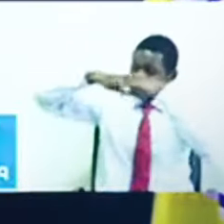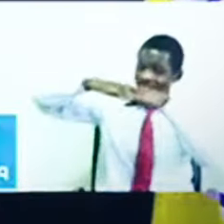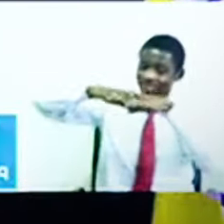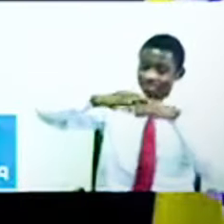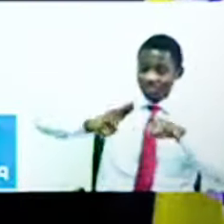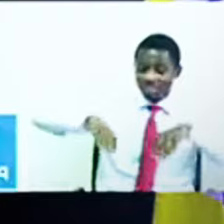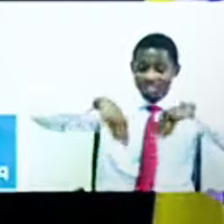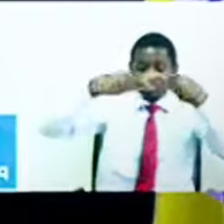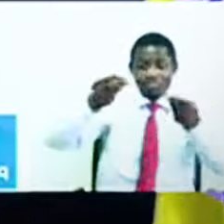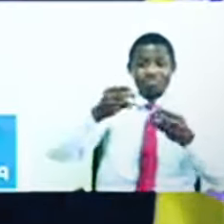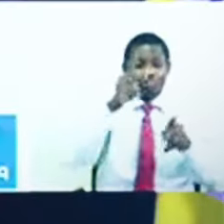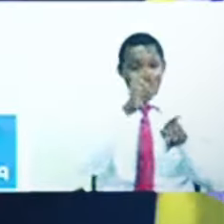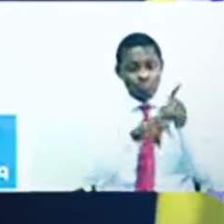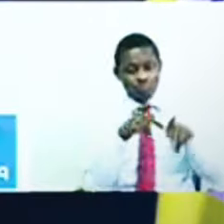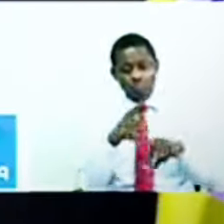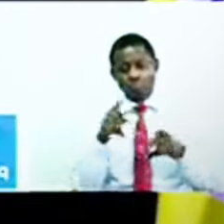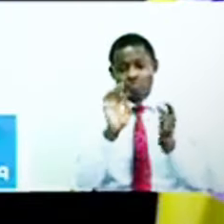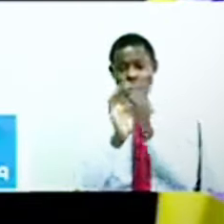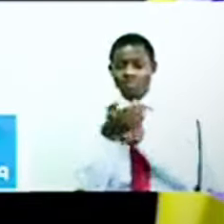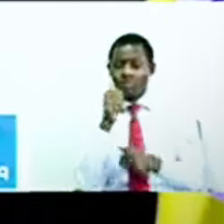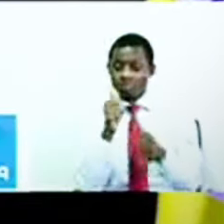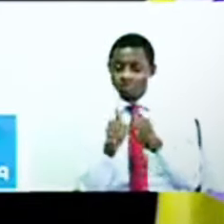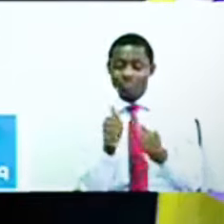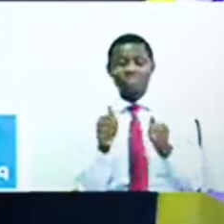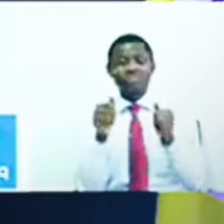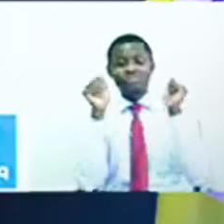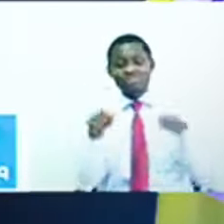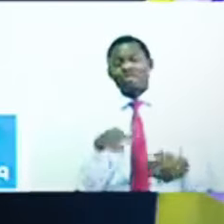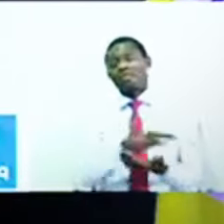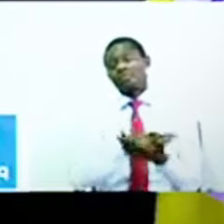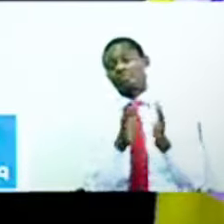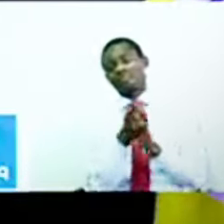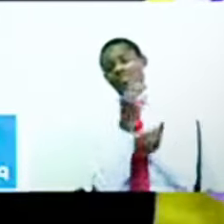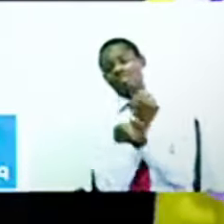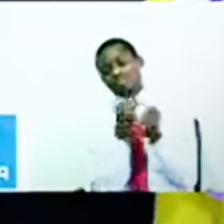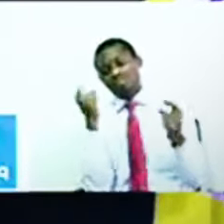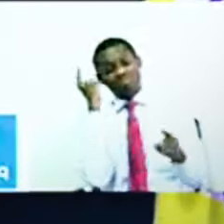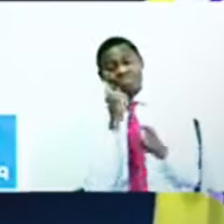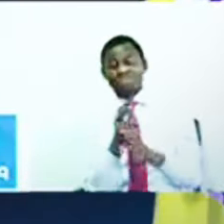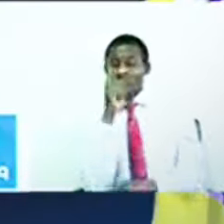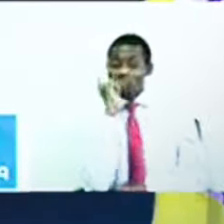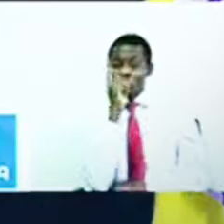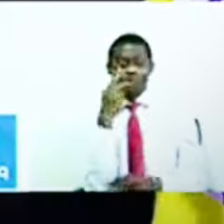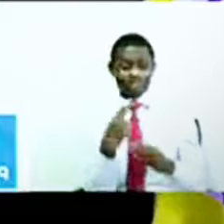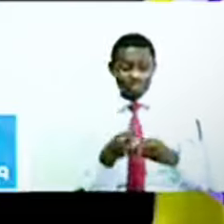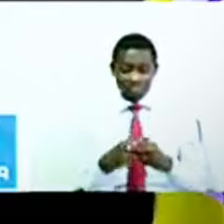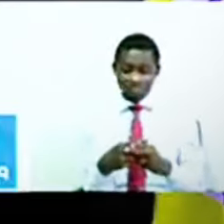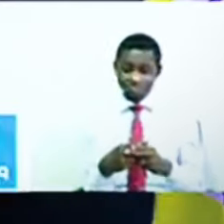mankind by which we must be saved. There is no